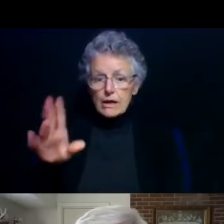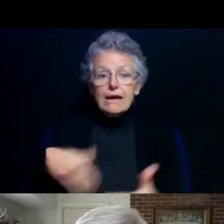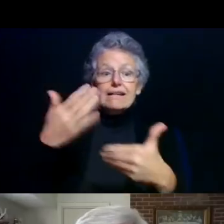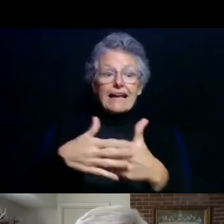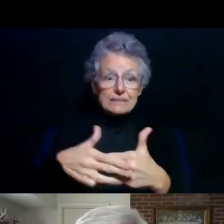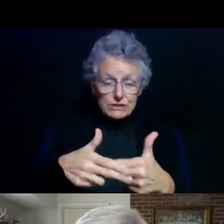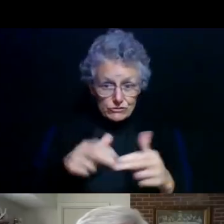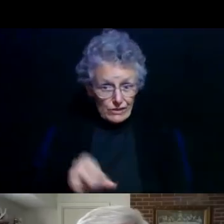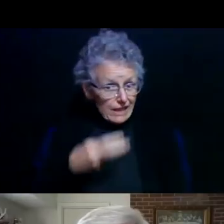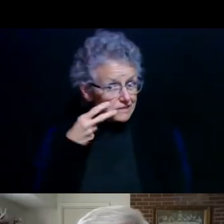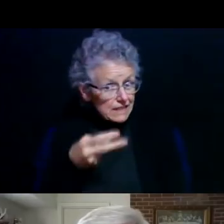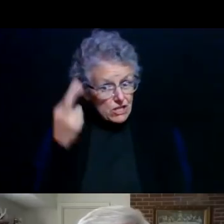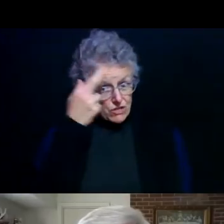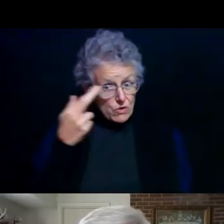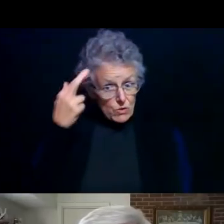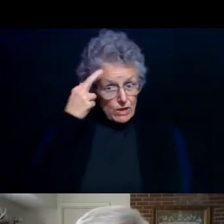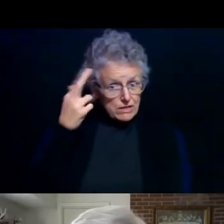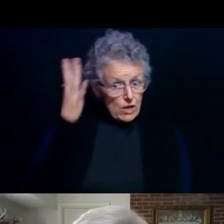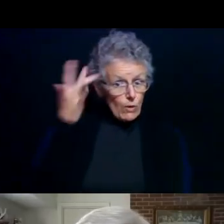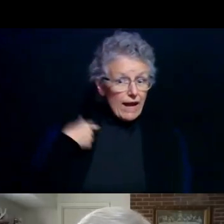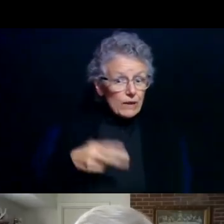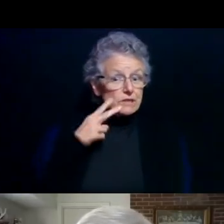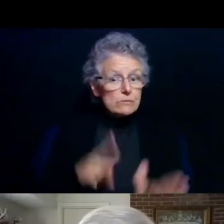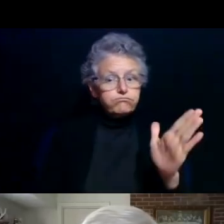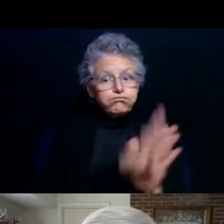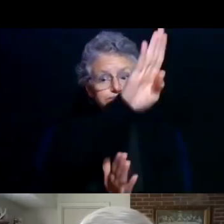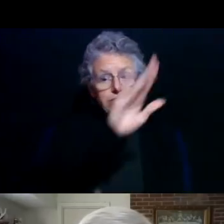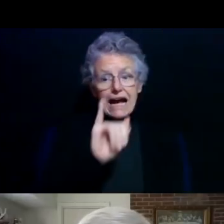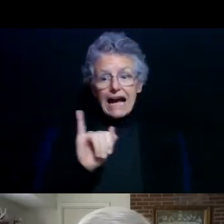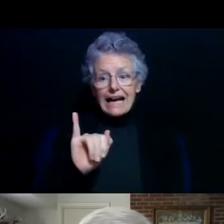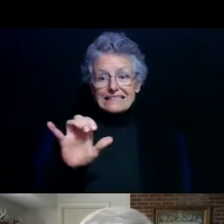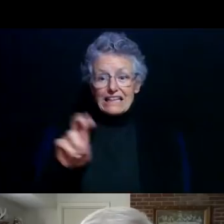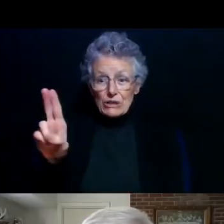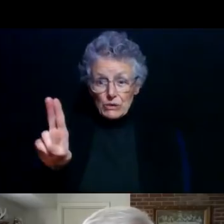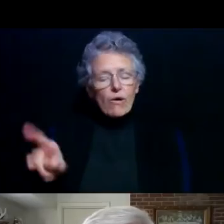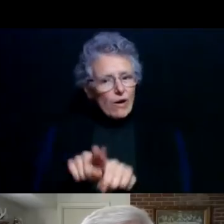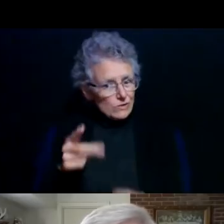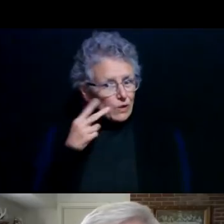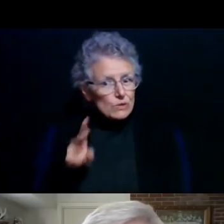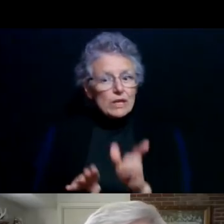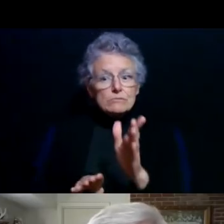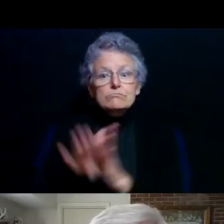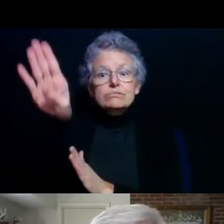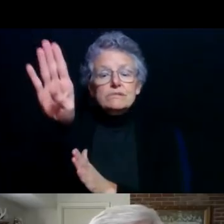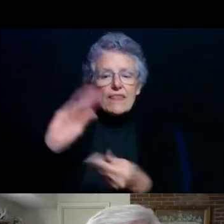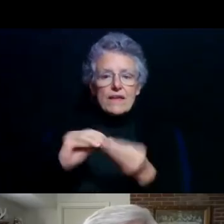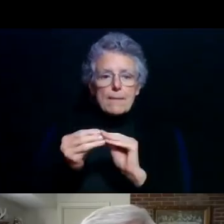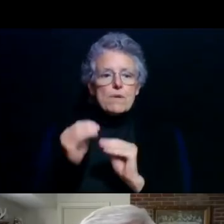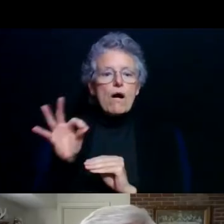the reason that we're seeing a rise in ICU patients is we're also seeing a rise in the rates